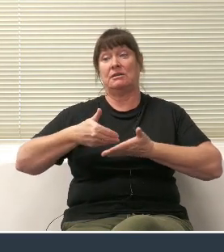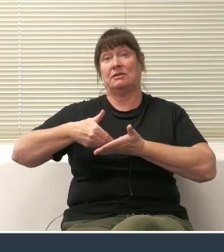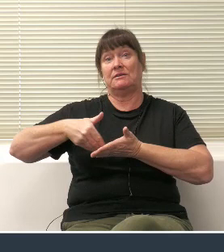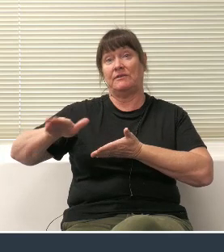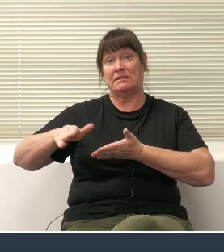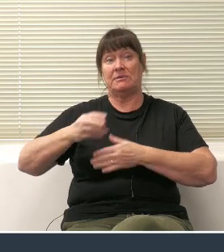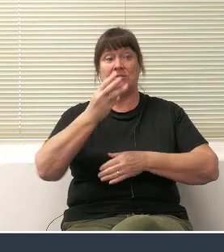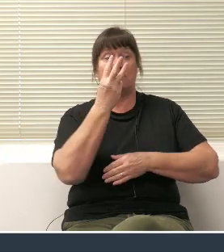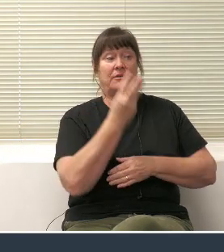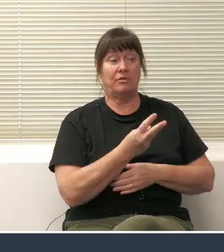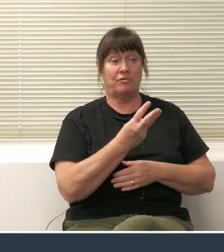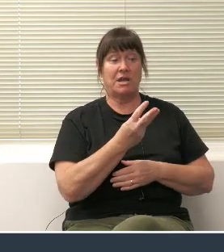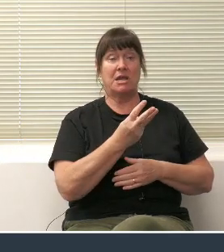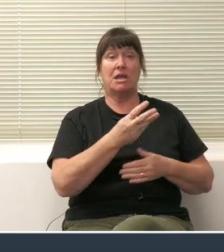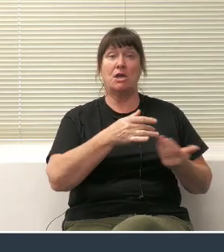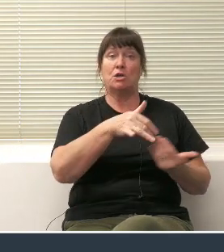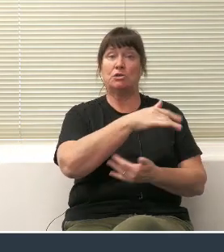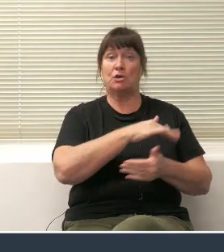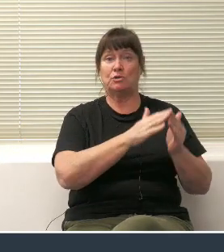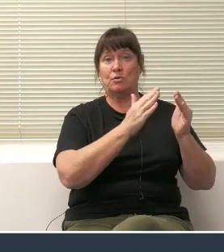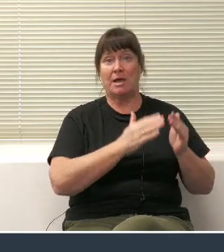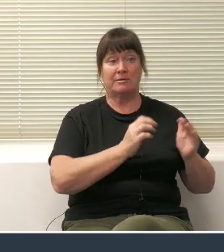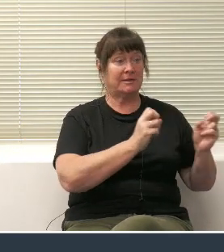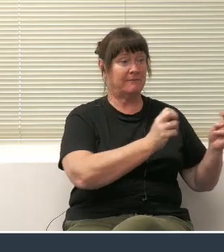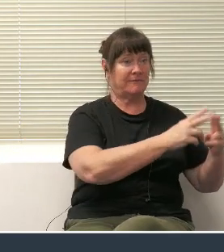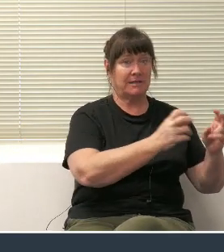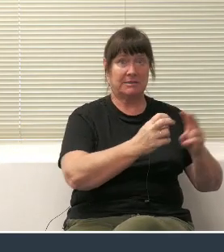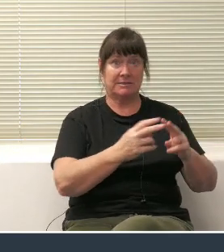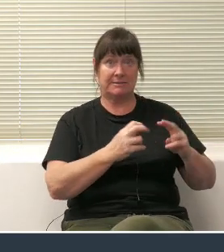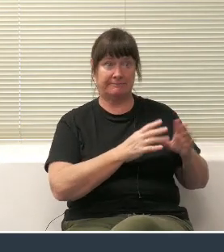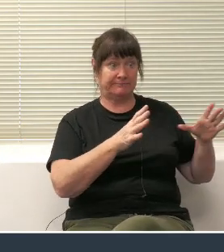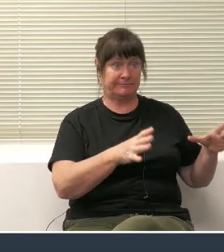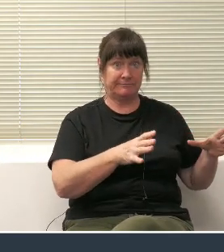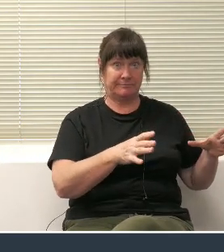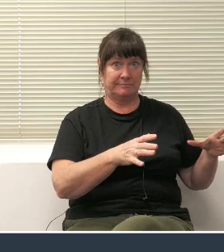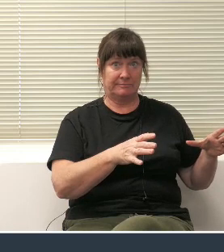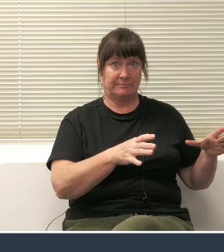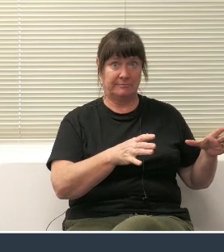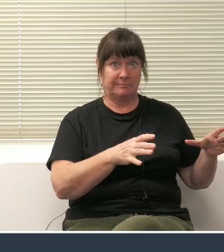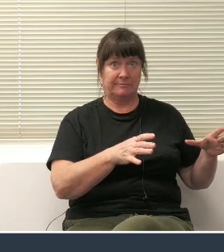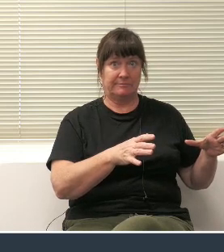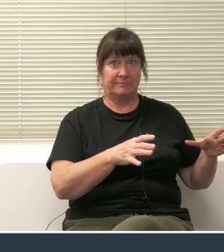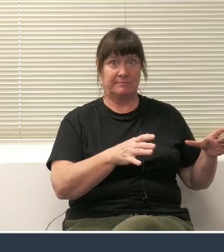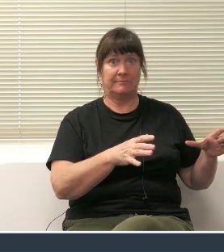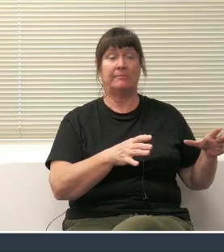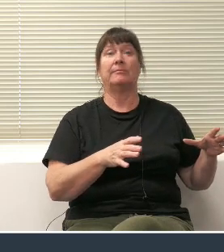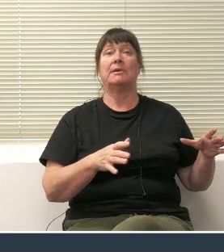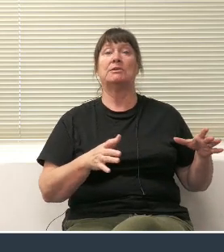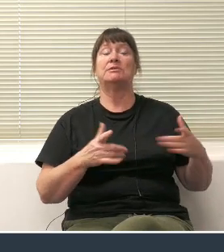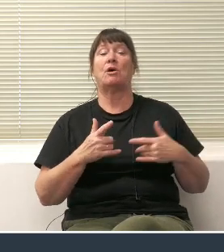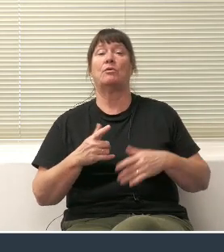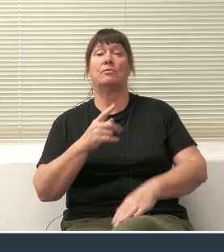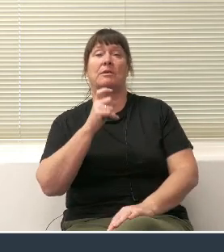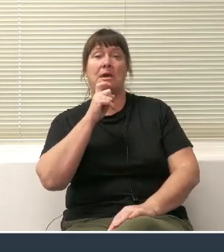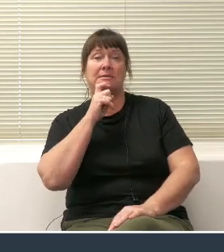3 social housing villages as part of the resolution. So obviously in the officer's